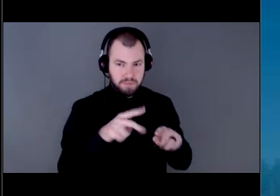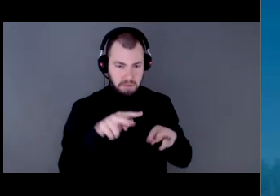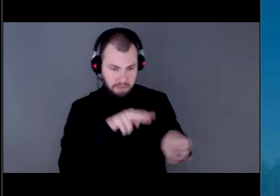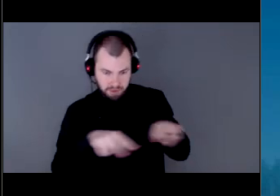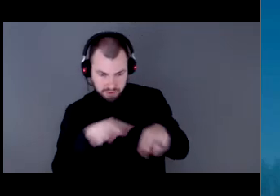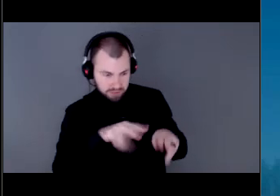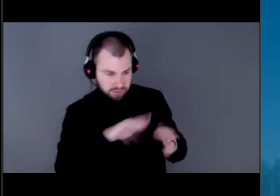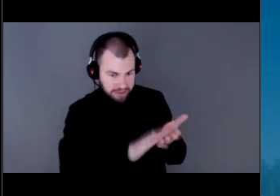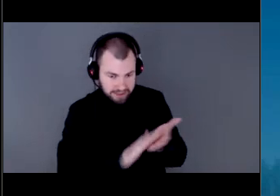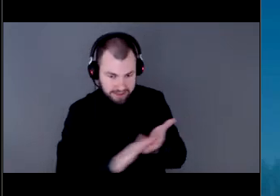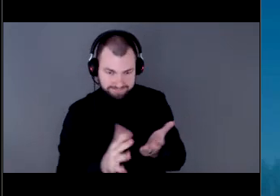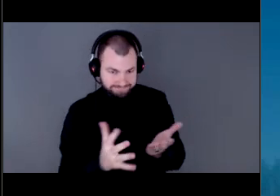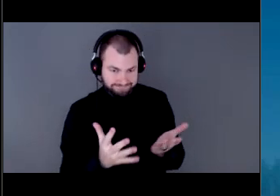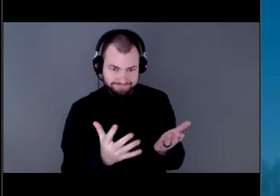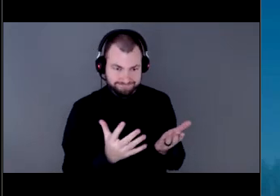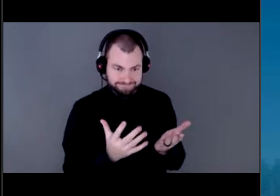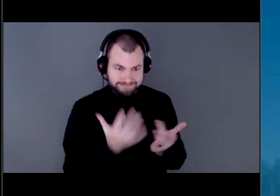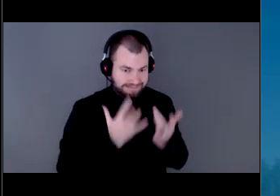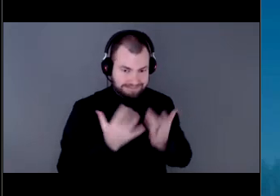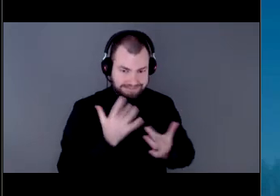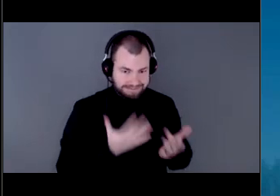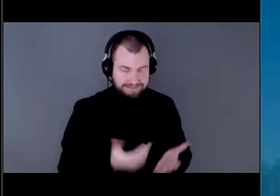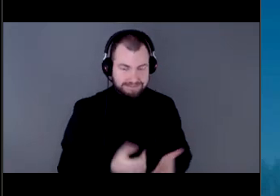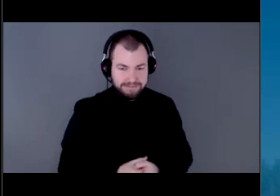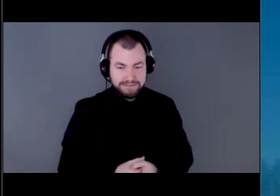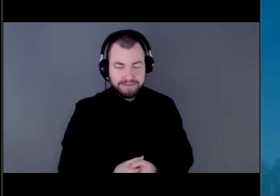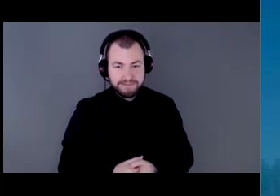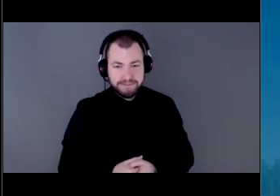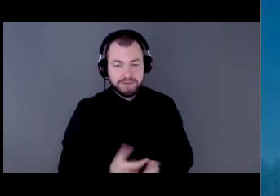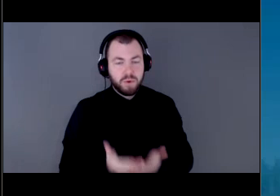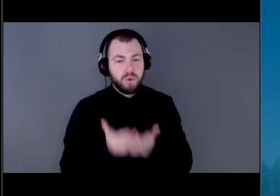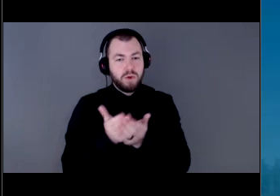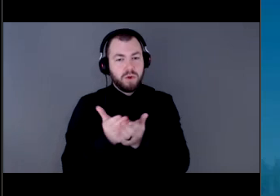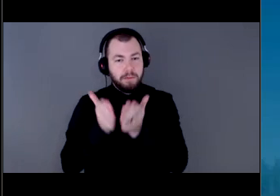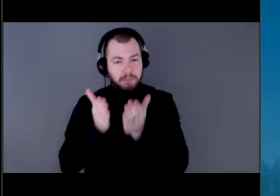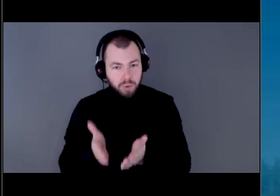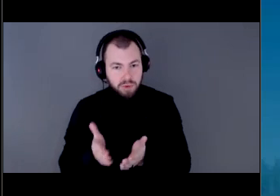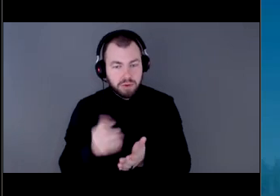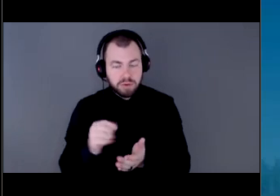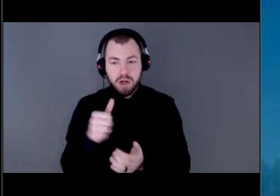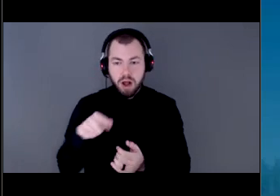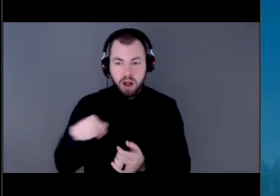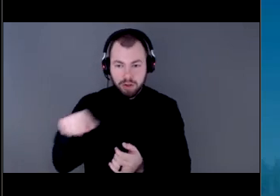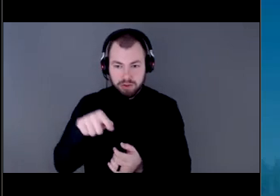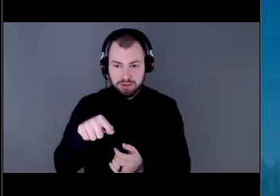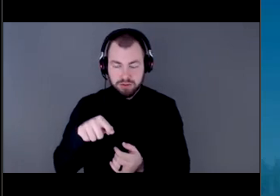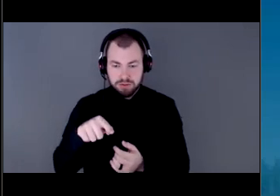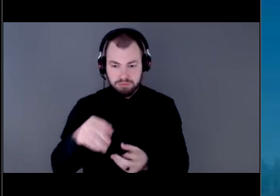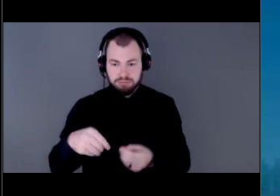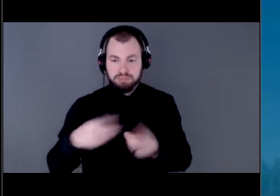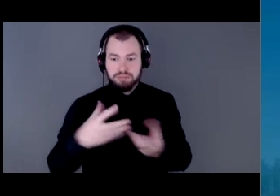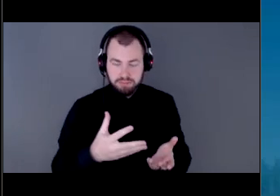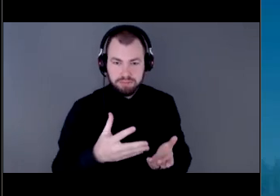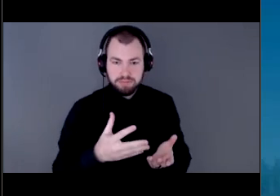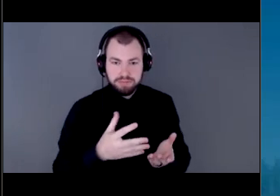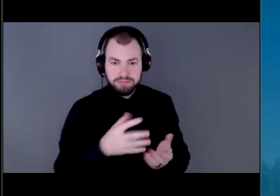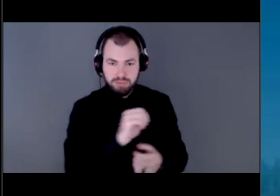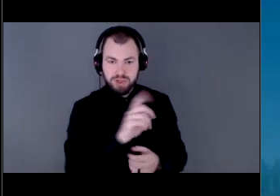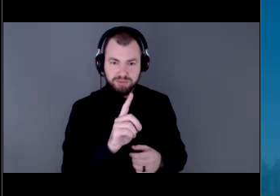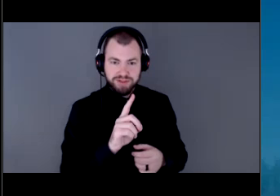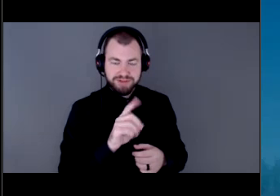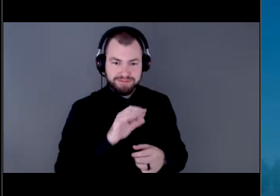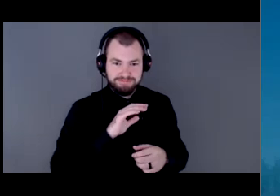up. And so, boaters and others contribute to this marine debris It